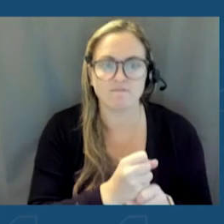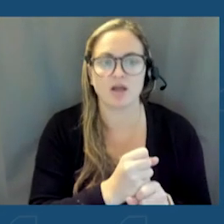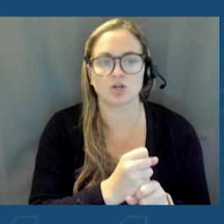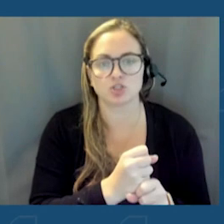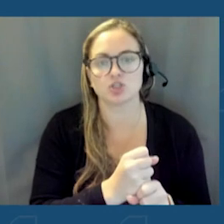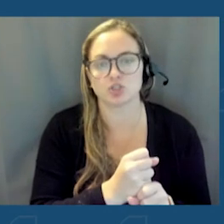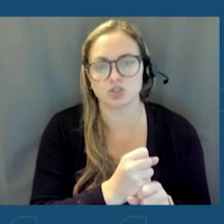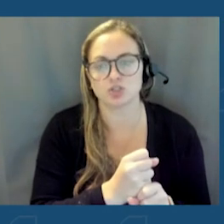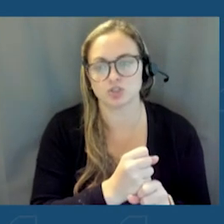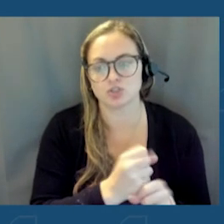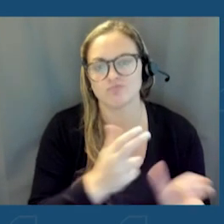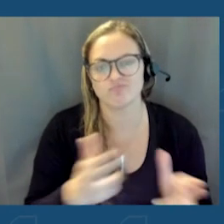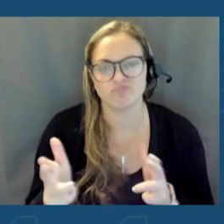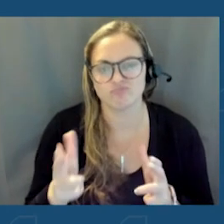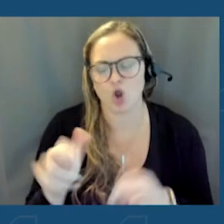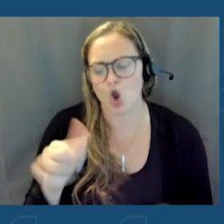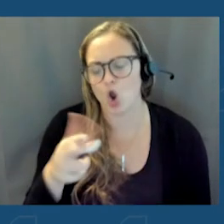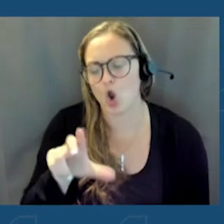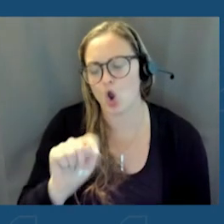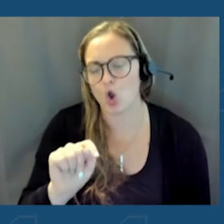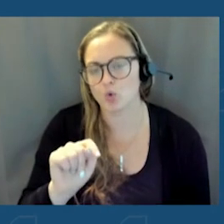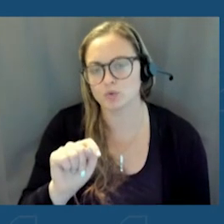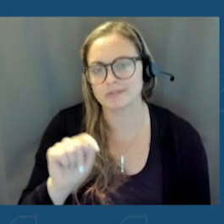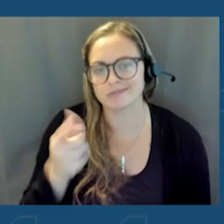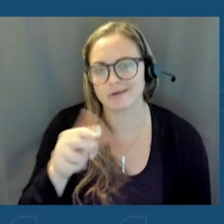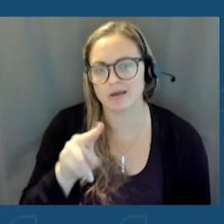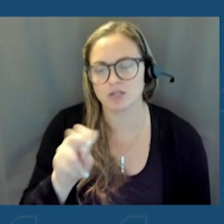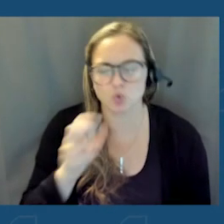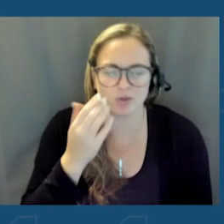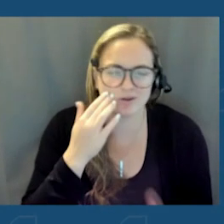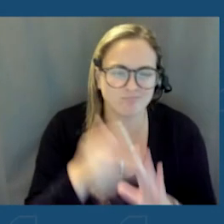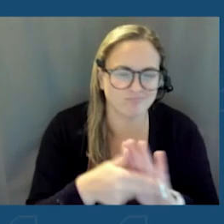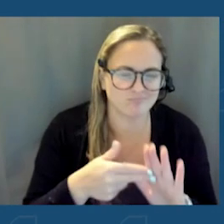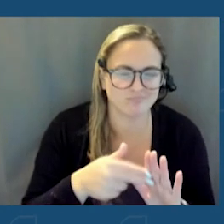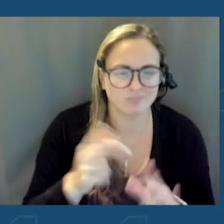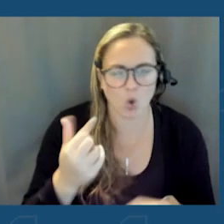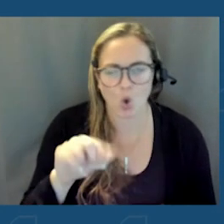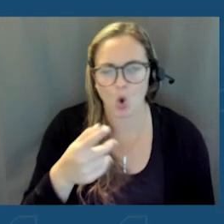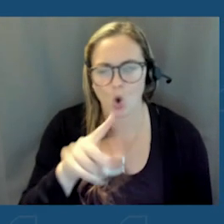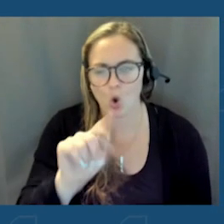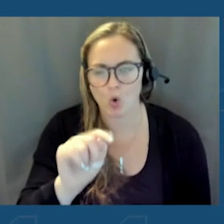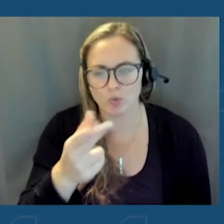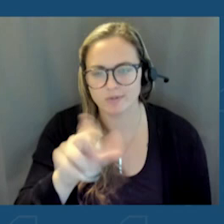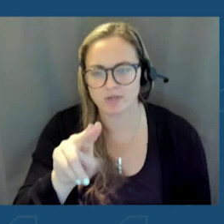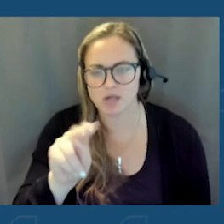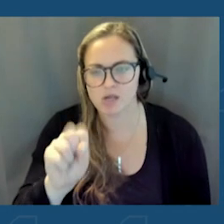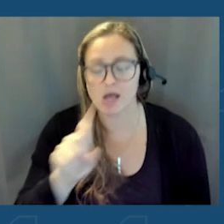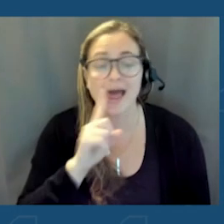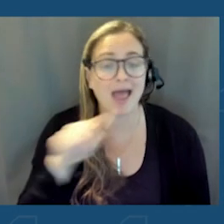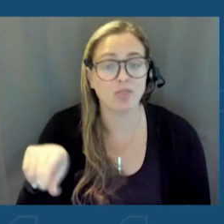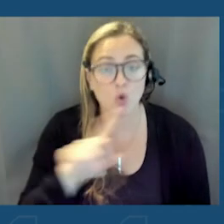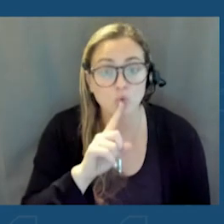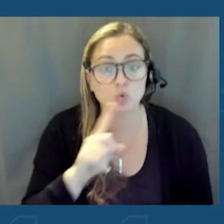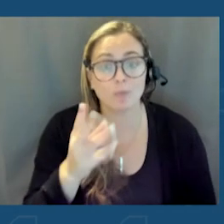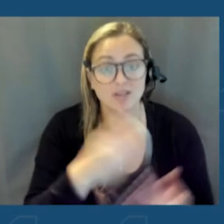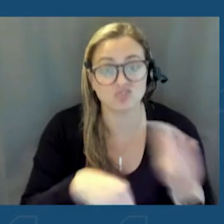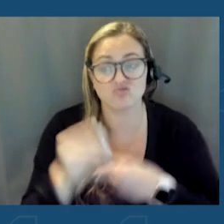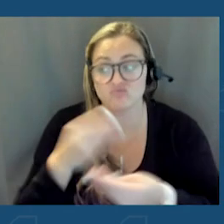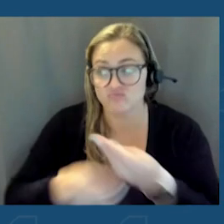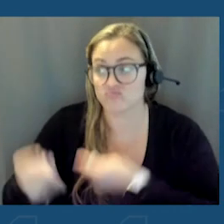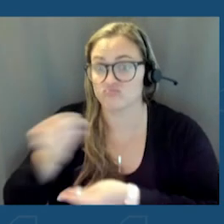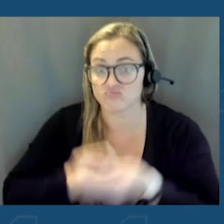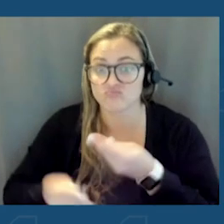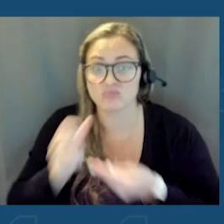guns, or they're known as ghost guns. And that was those guns were being trafficked. They were not